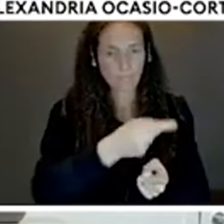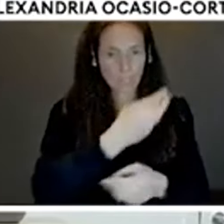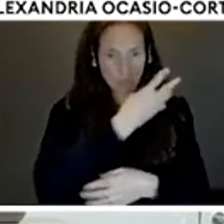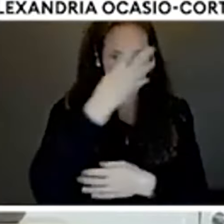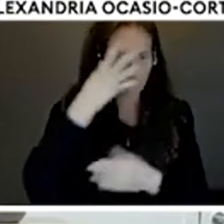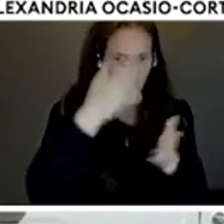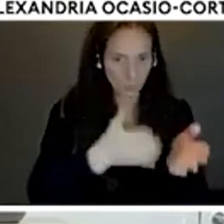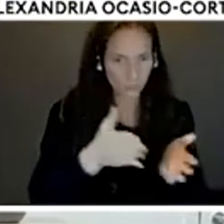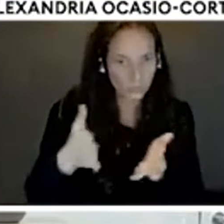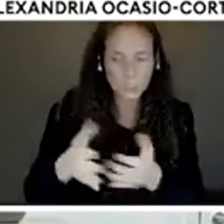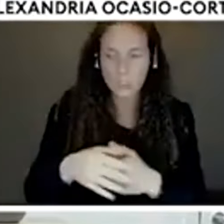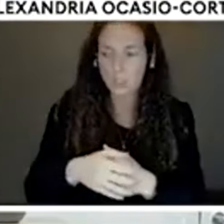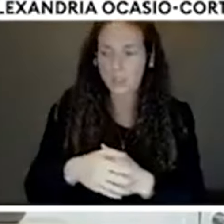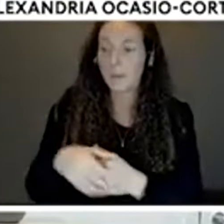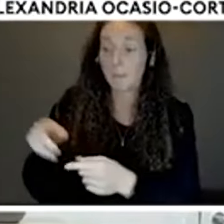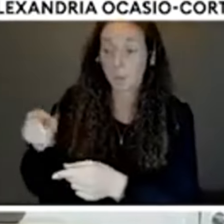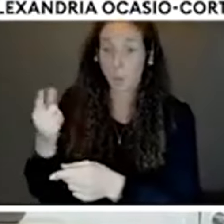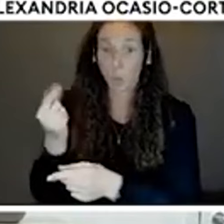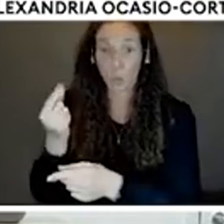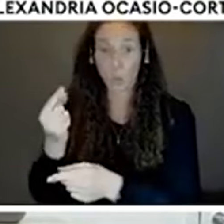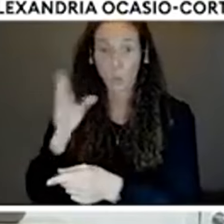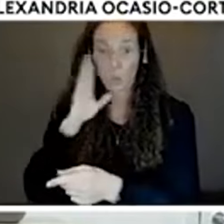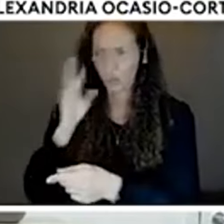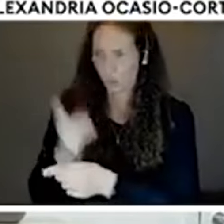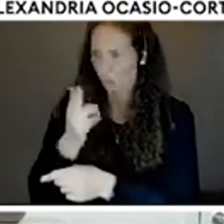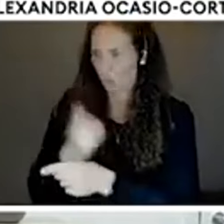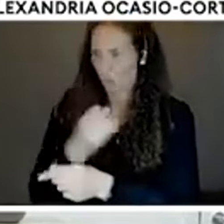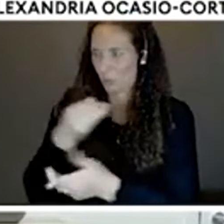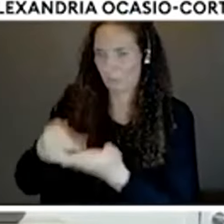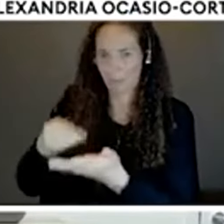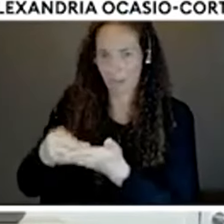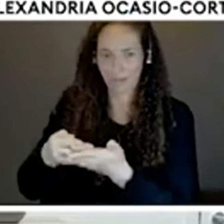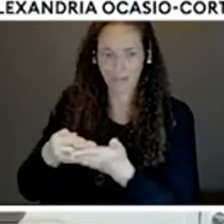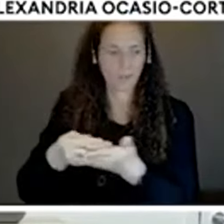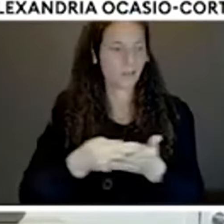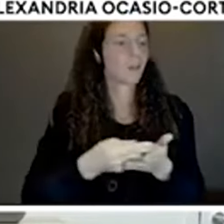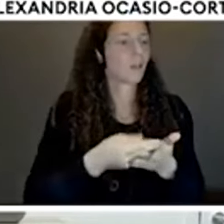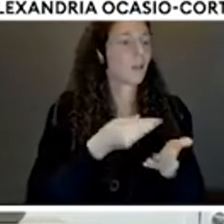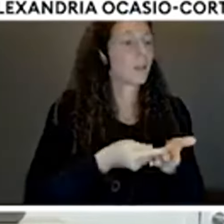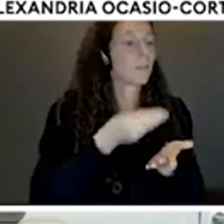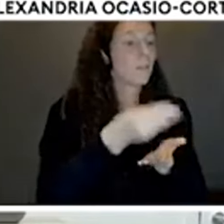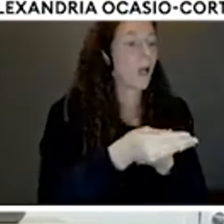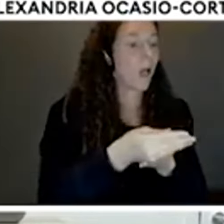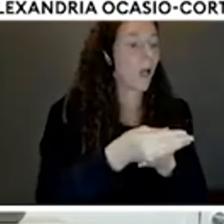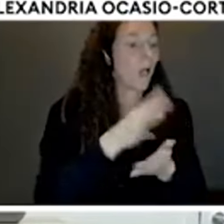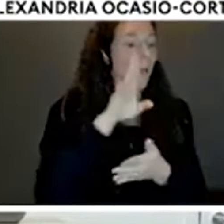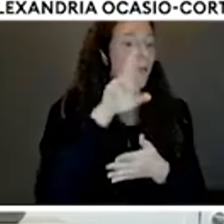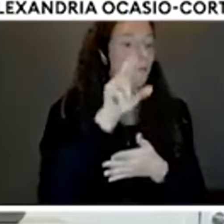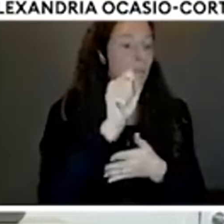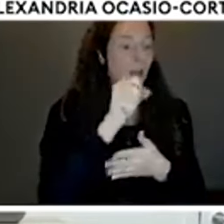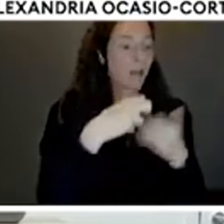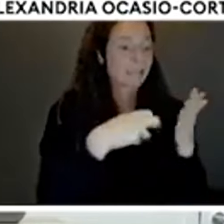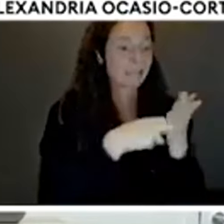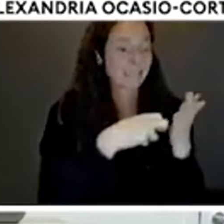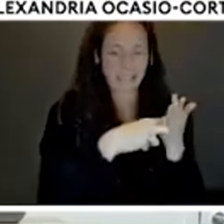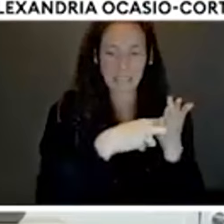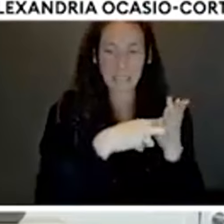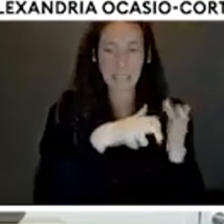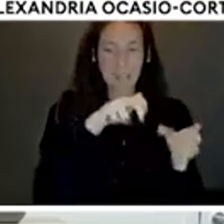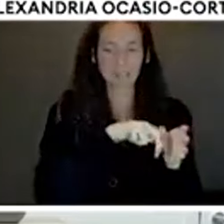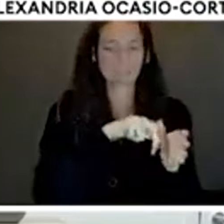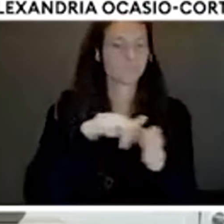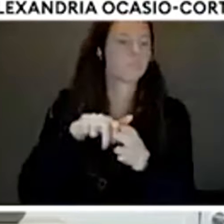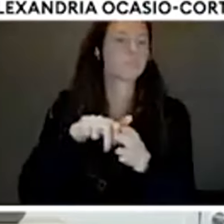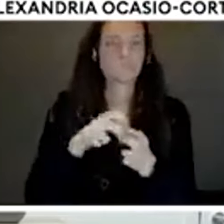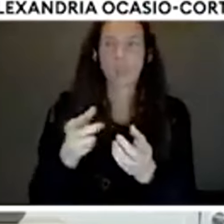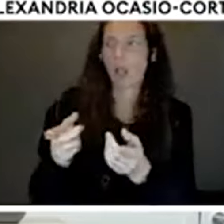and send people to New York. Now, that is not right. It's not fair. And